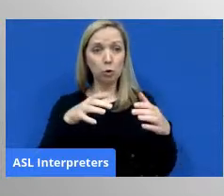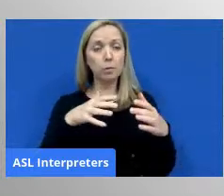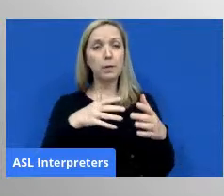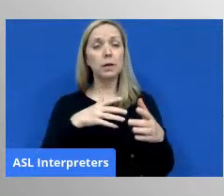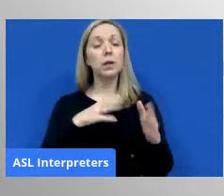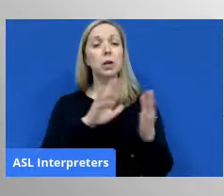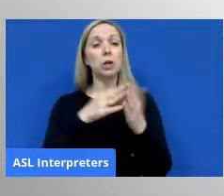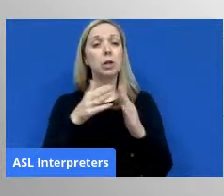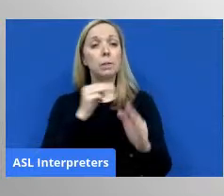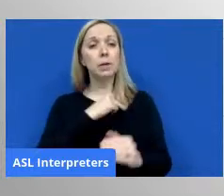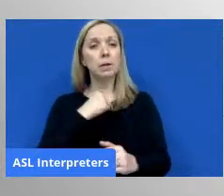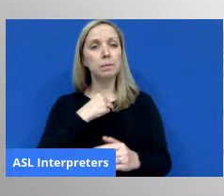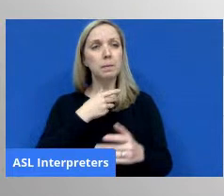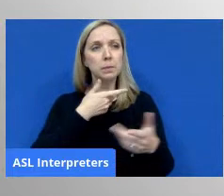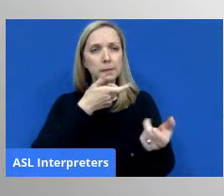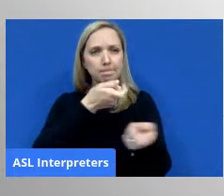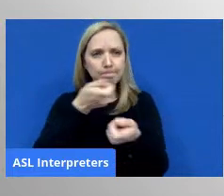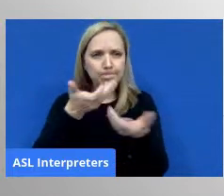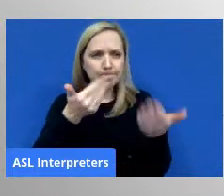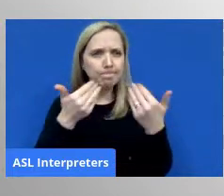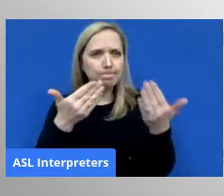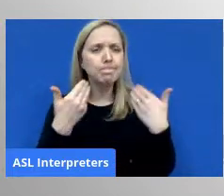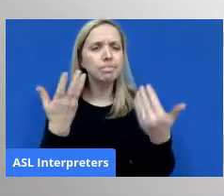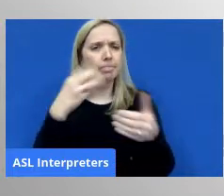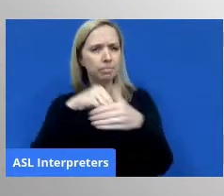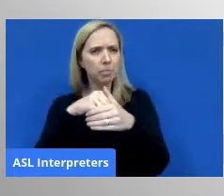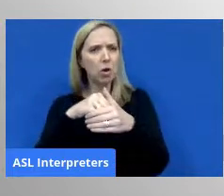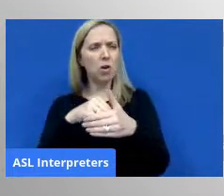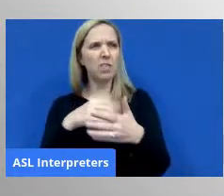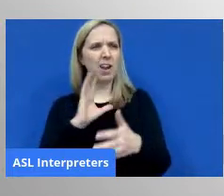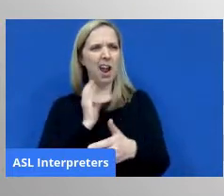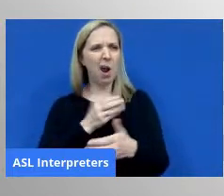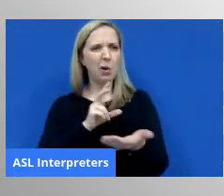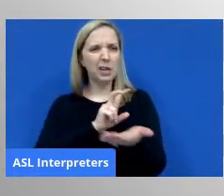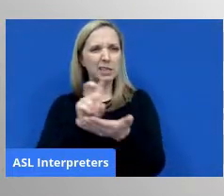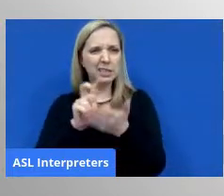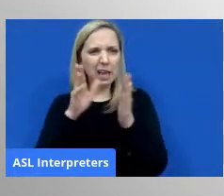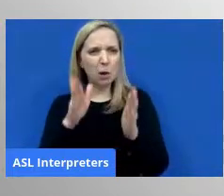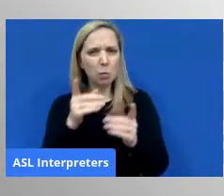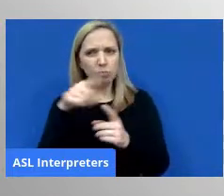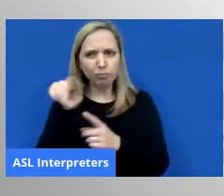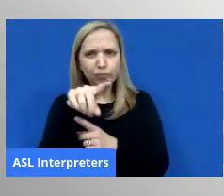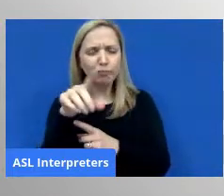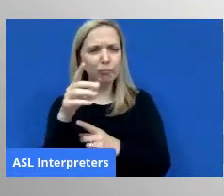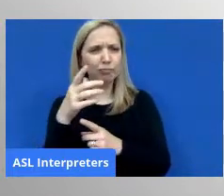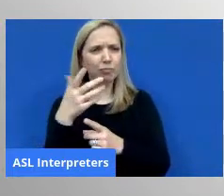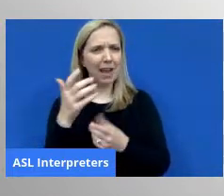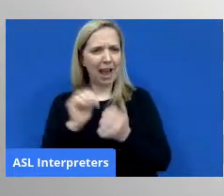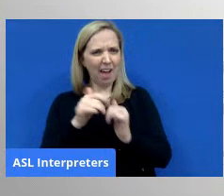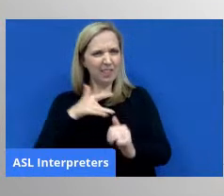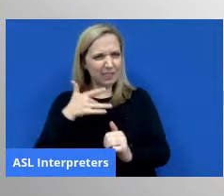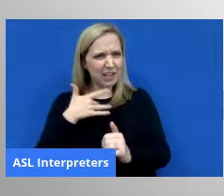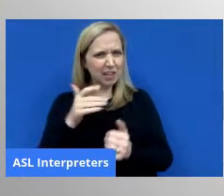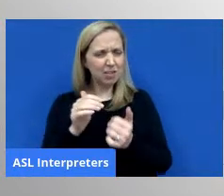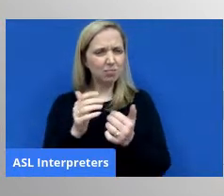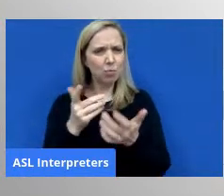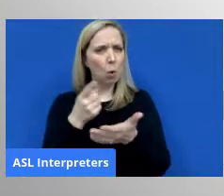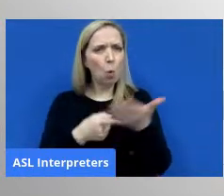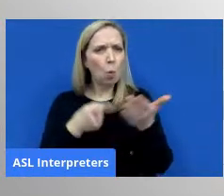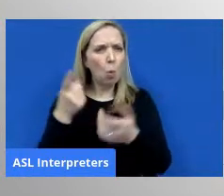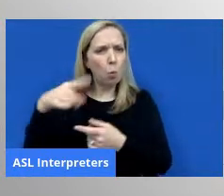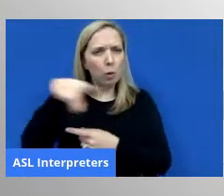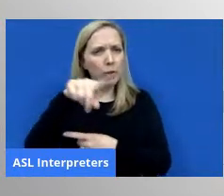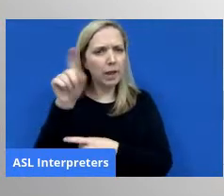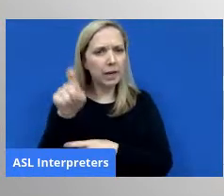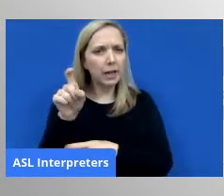getting data from all of our stakeholders about their feelings and their needs, and then working to have a response that supports